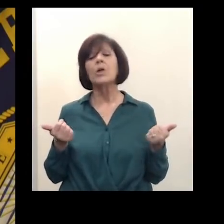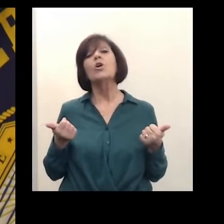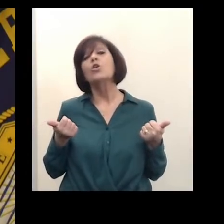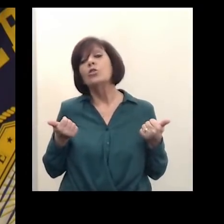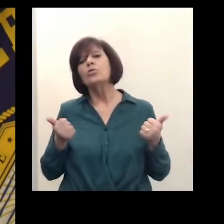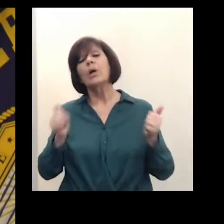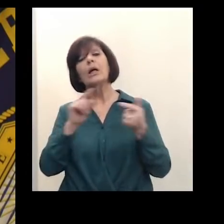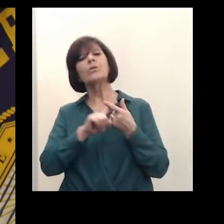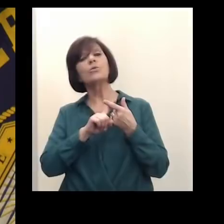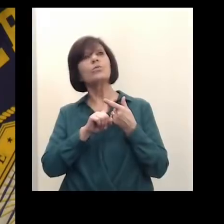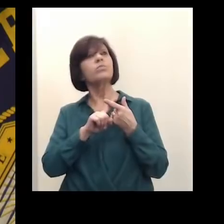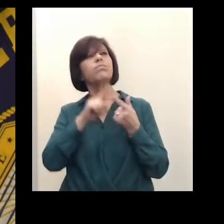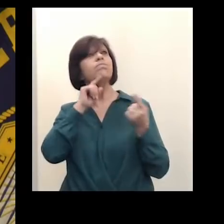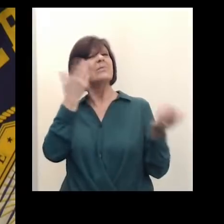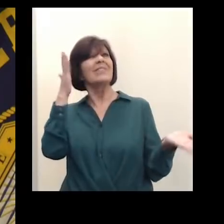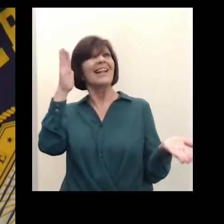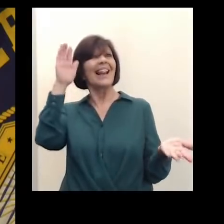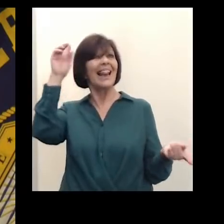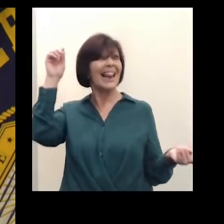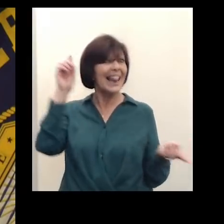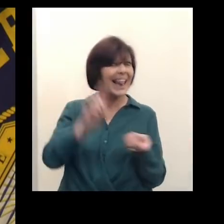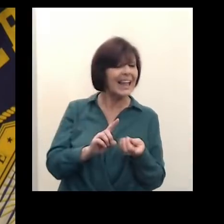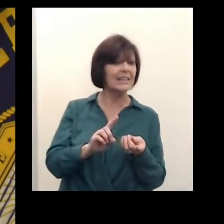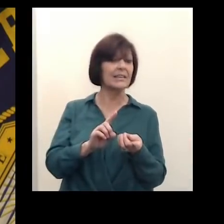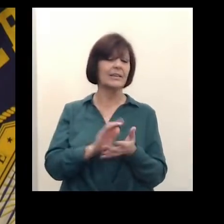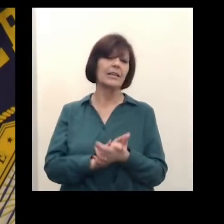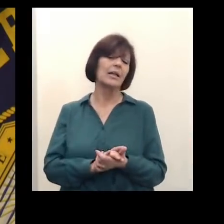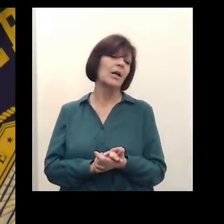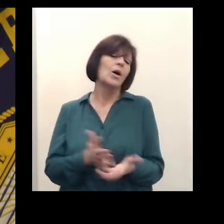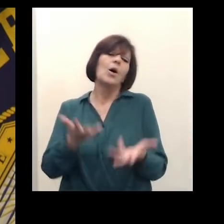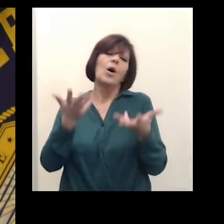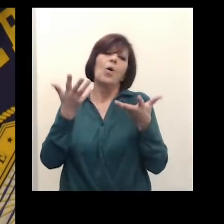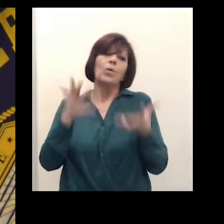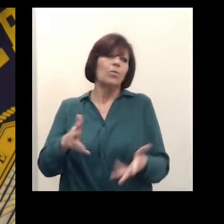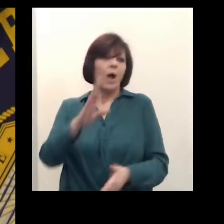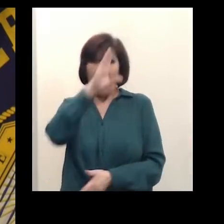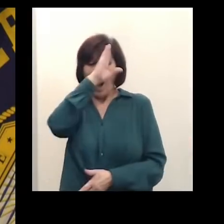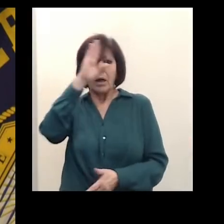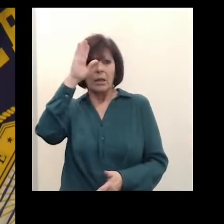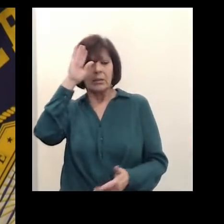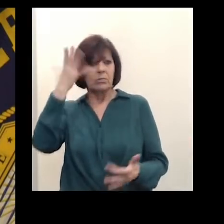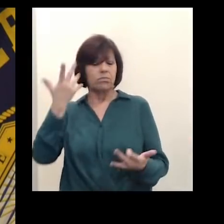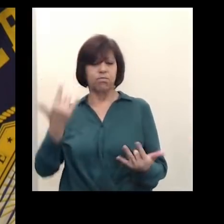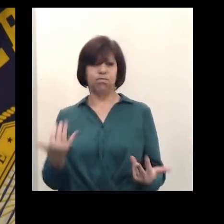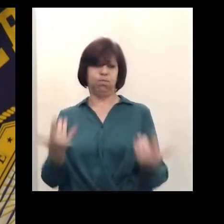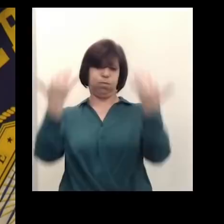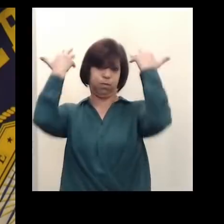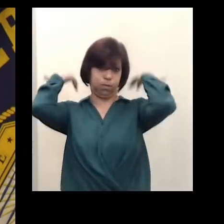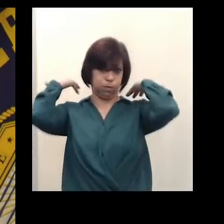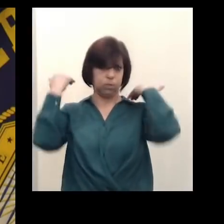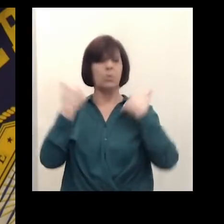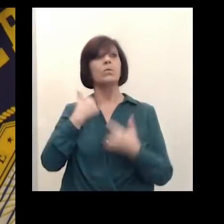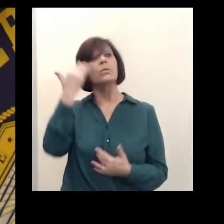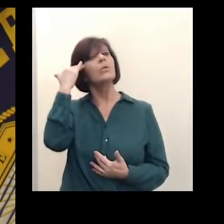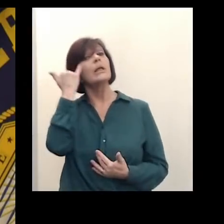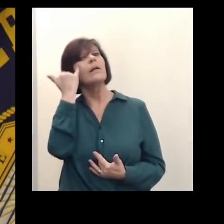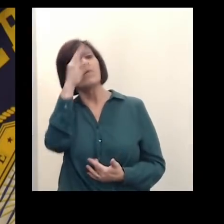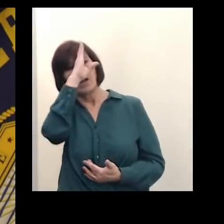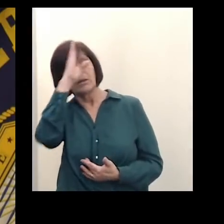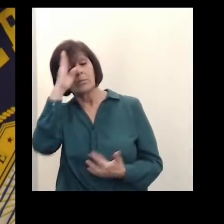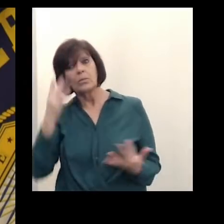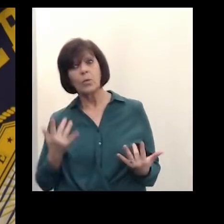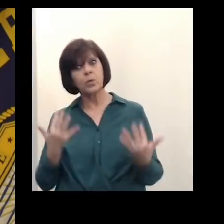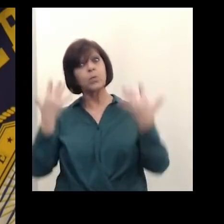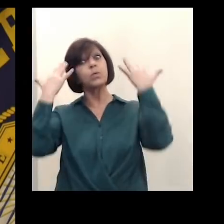rising cases? We certainly don't want to overwhelm our healthcare systems. We know if we overwhelm our hospitals, and we're on the cusp right